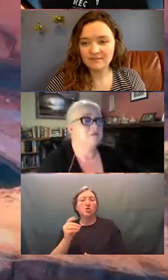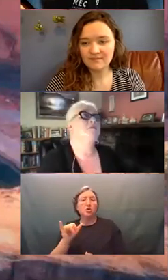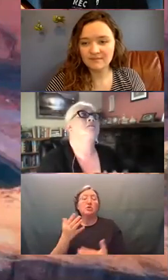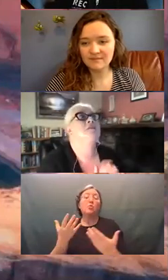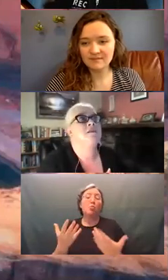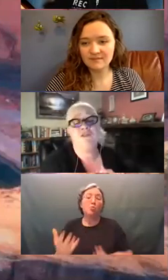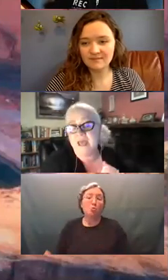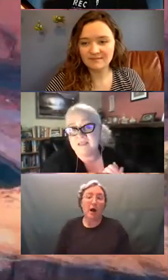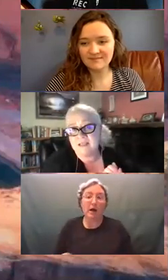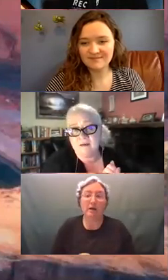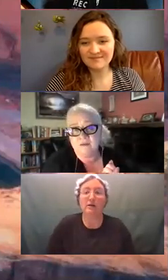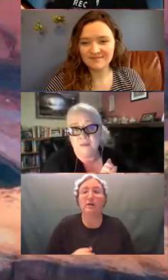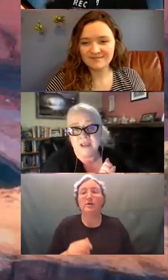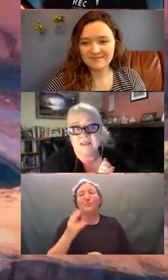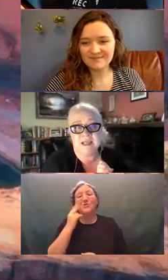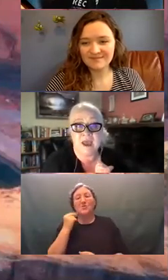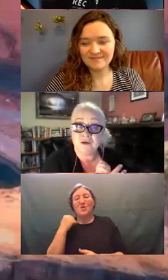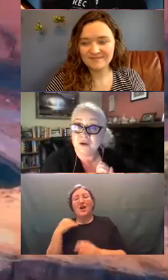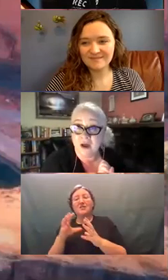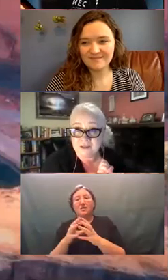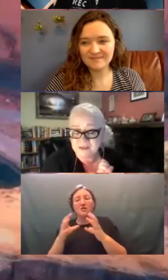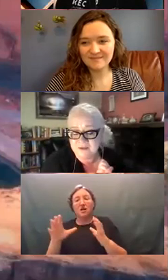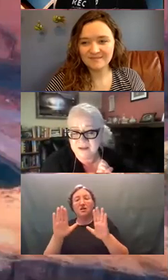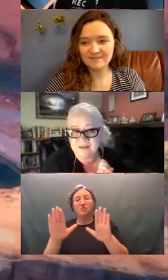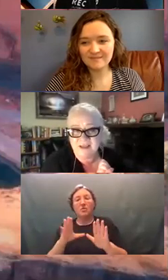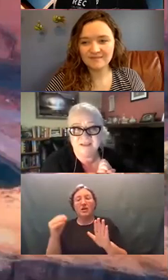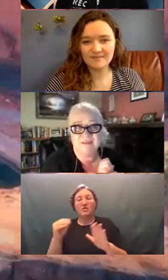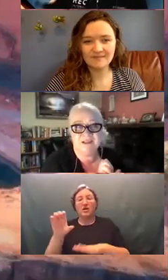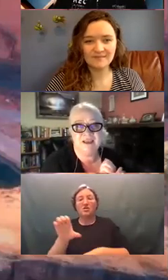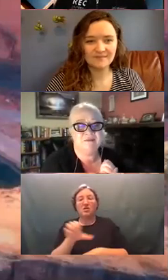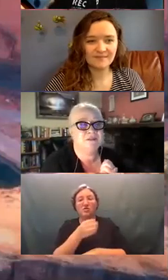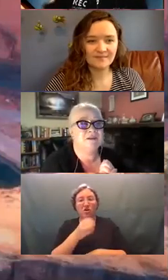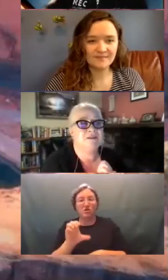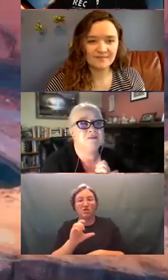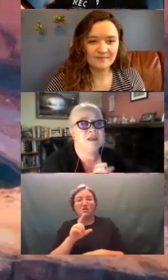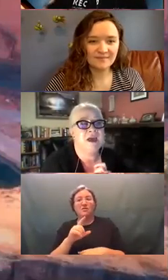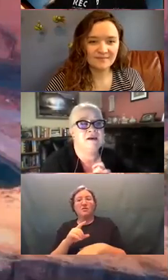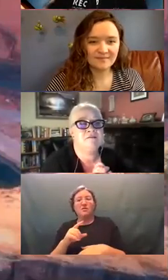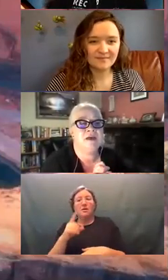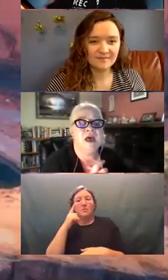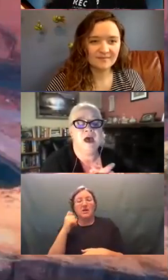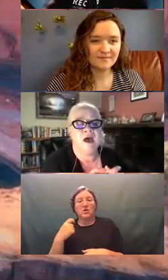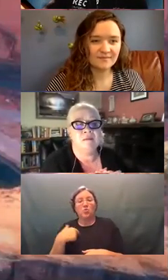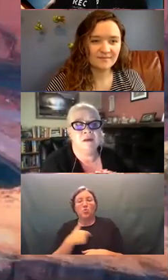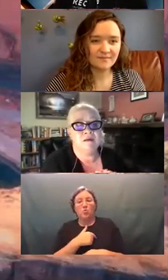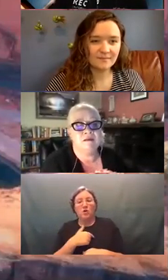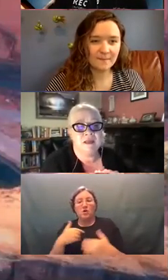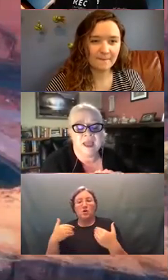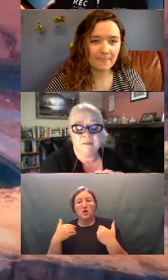Well, Utah has a lot of great outdoor concert venues. I like to mention that first because we have